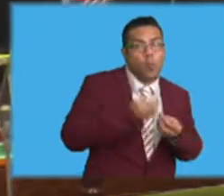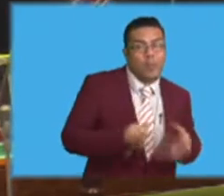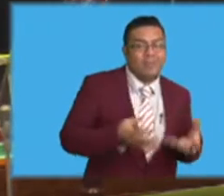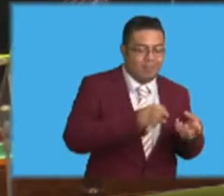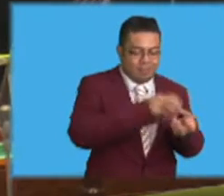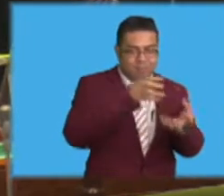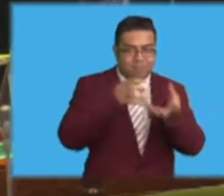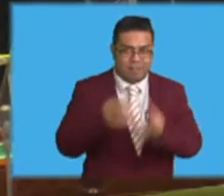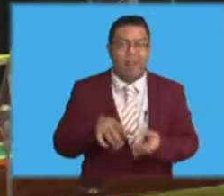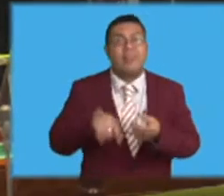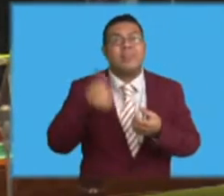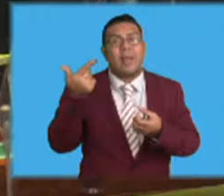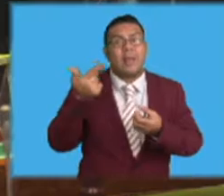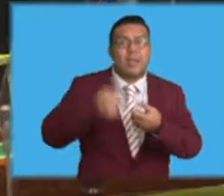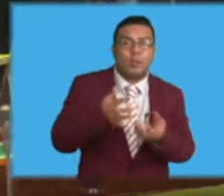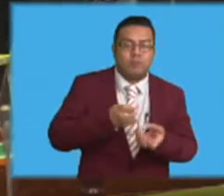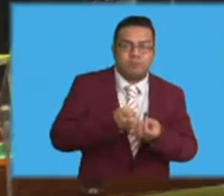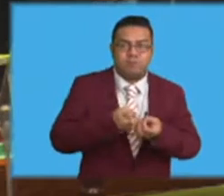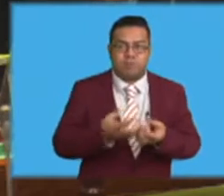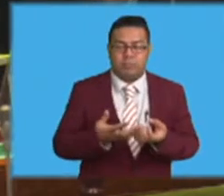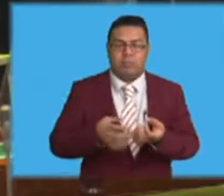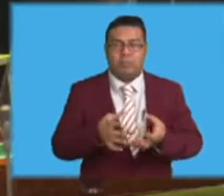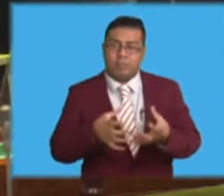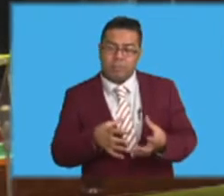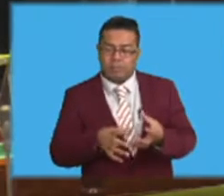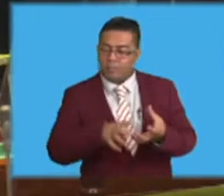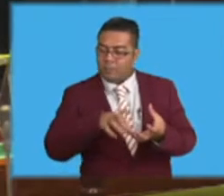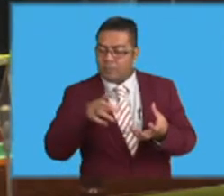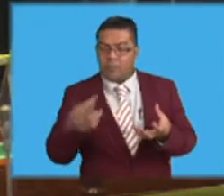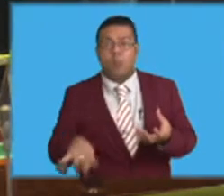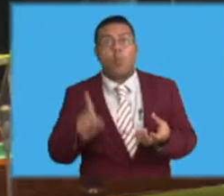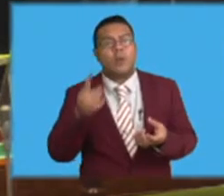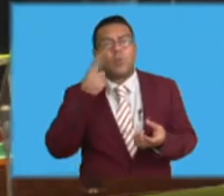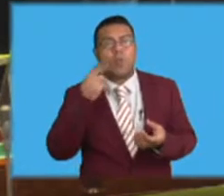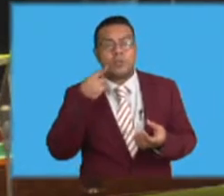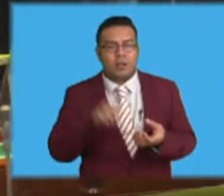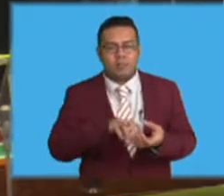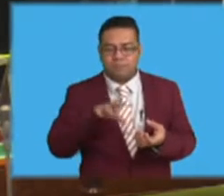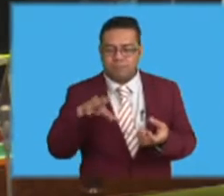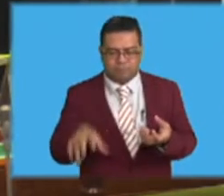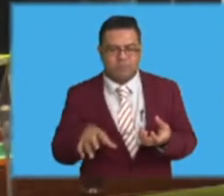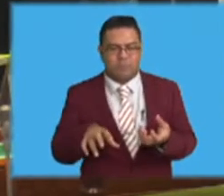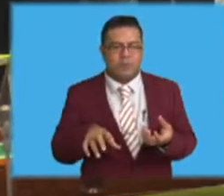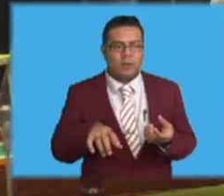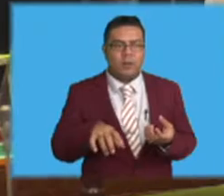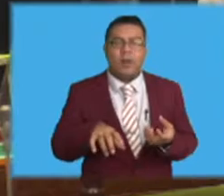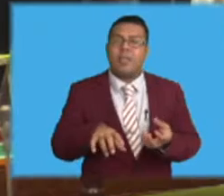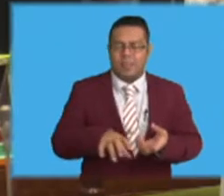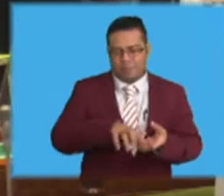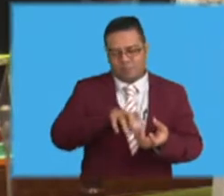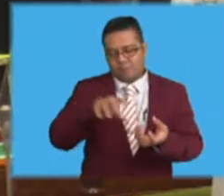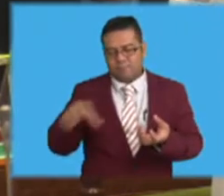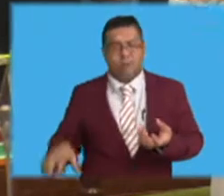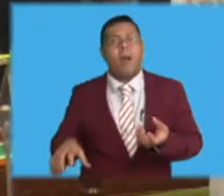provides filtration of the liquid waste. Furthermore, the liquid, which is basically water, then goes to a second tank where further filtration